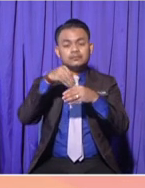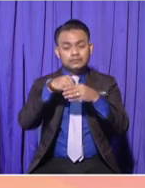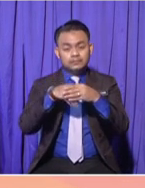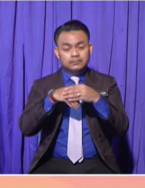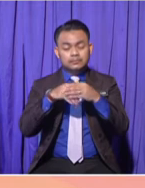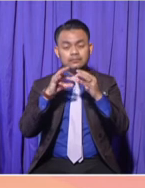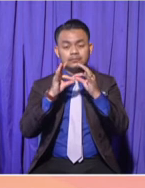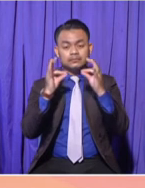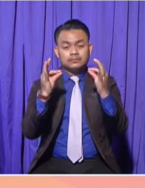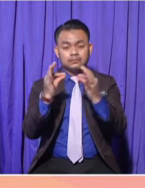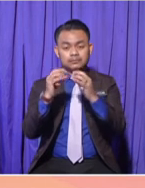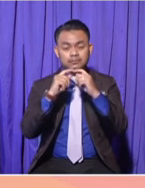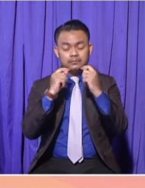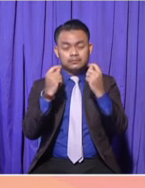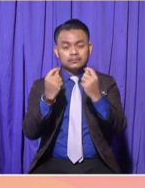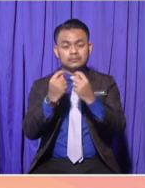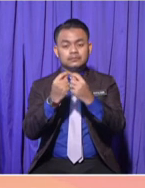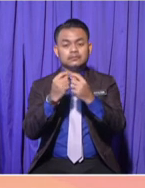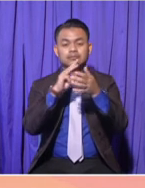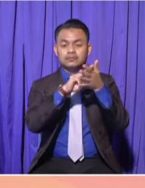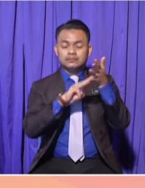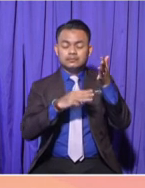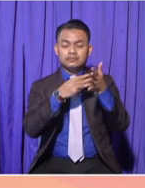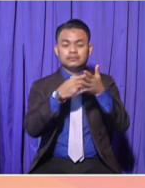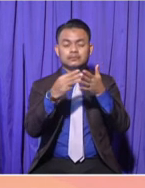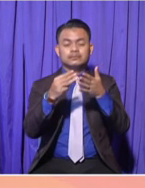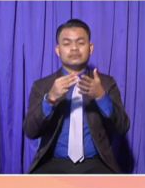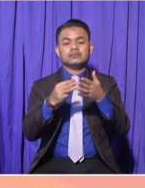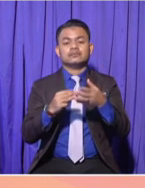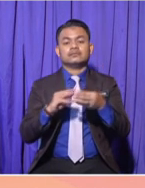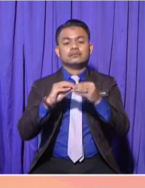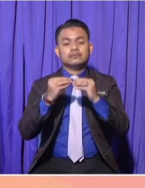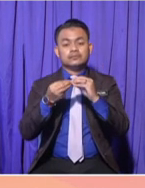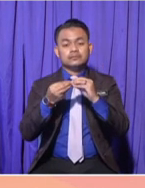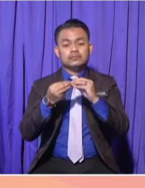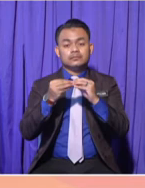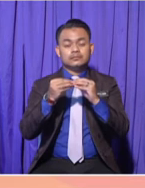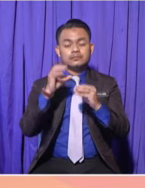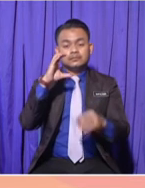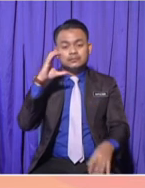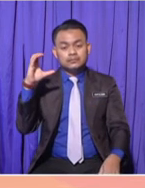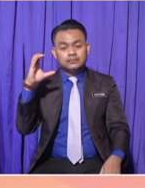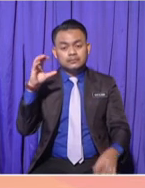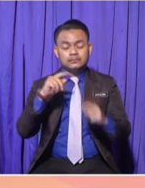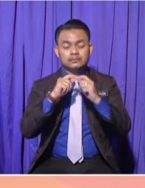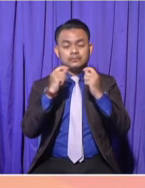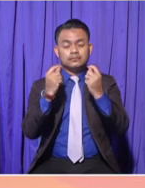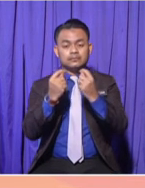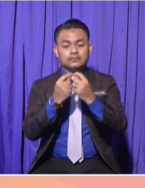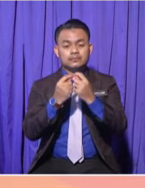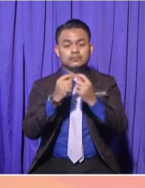The number in the hundreds place is 7. So let's start with